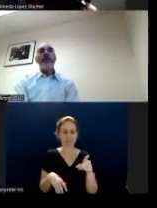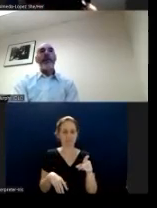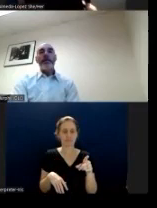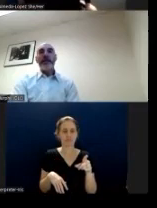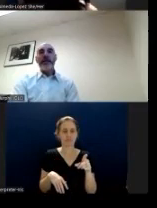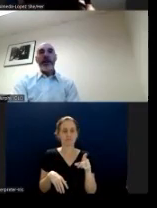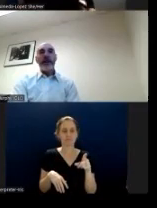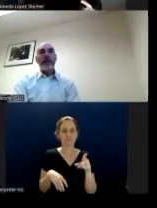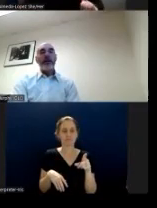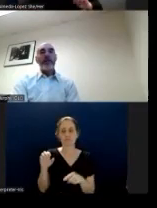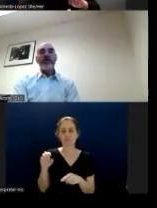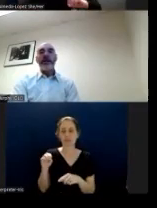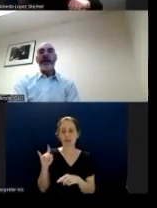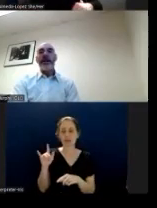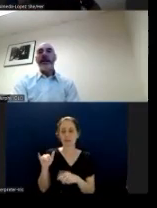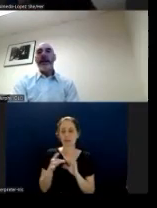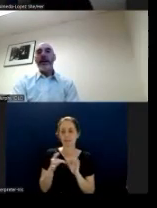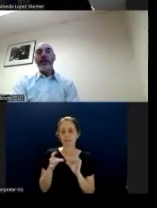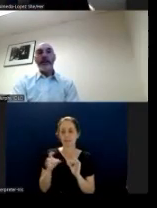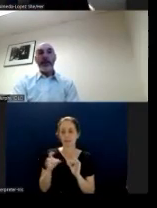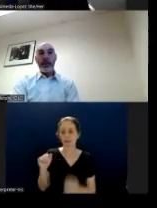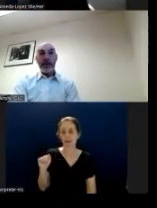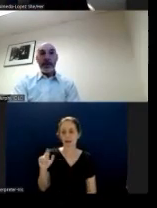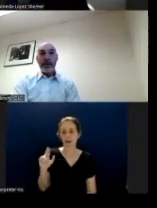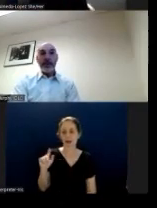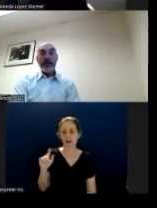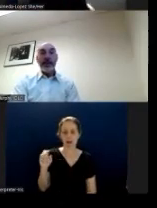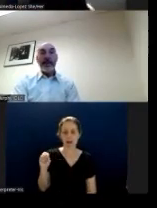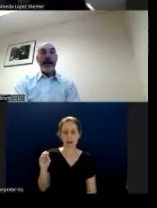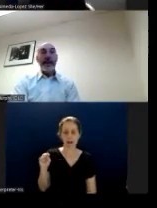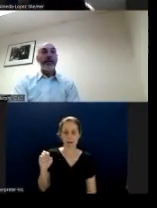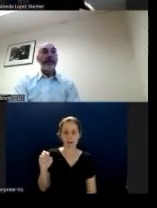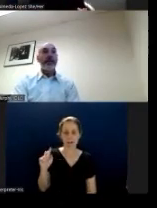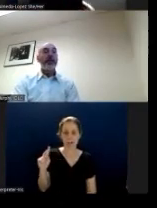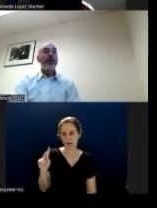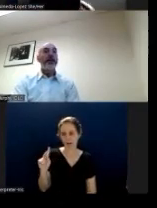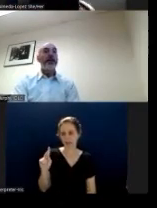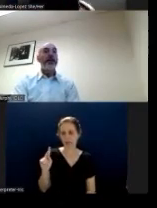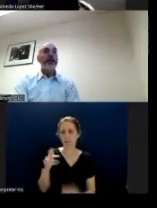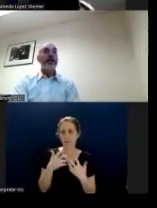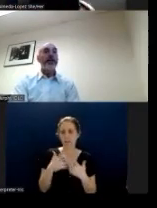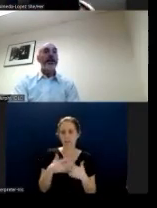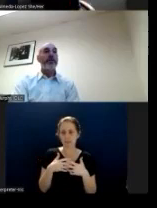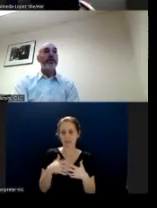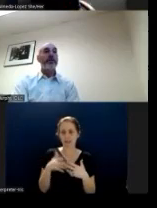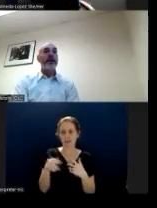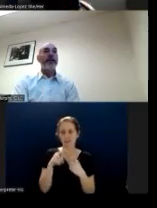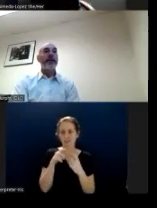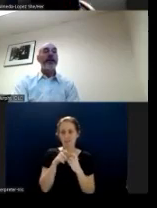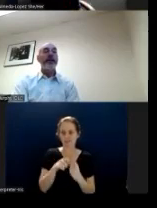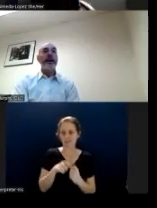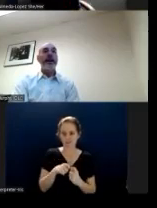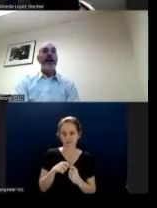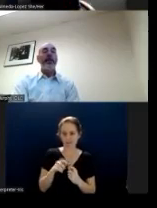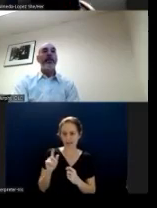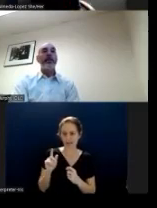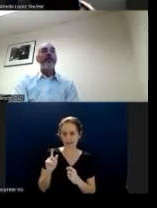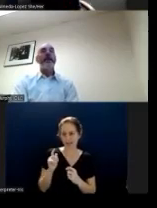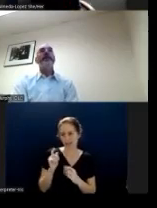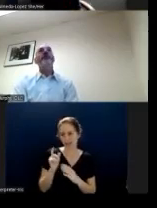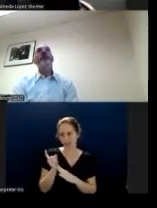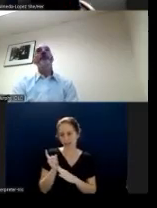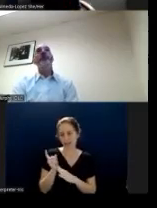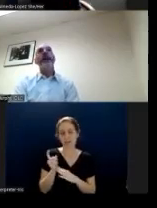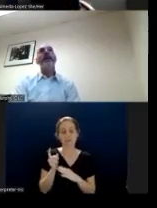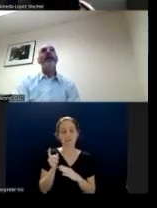So Emily mentioned the AutoMark machine. We're going to talk about that in a little bit more detail in just a couple of slides. The